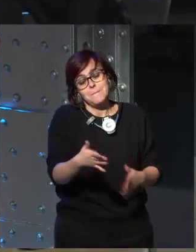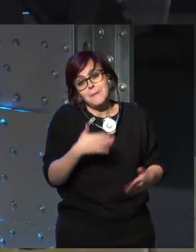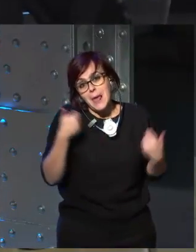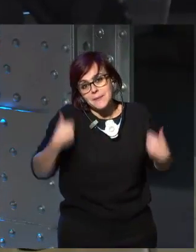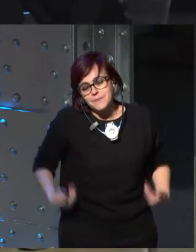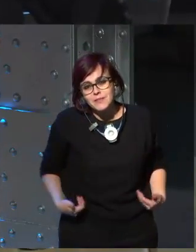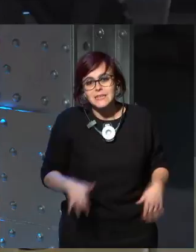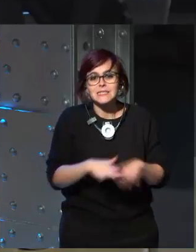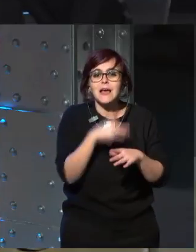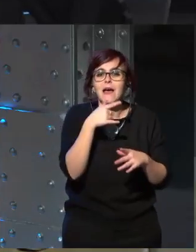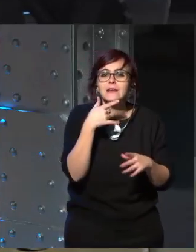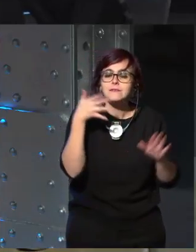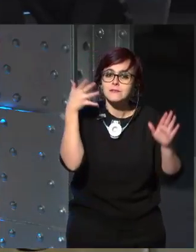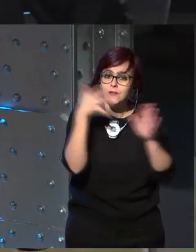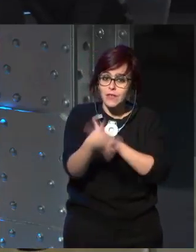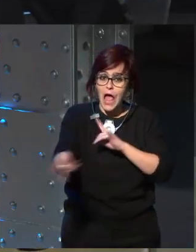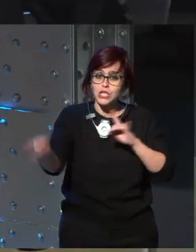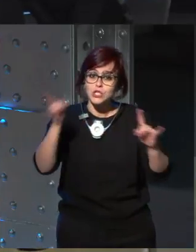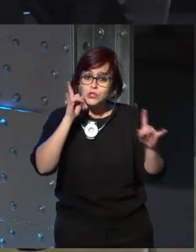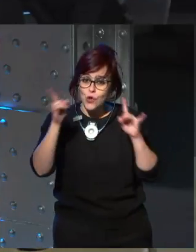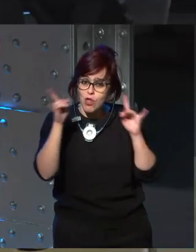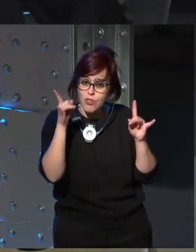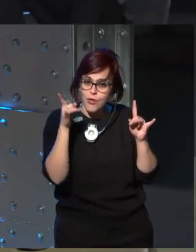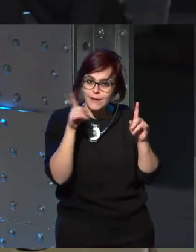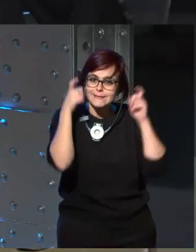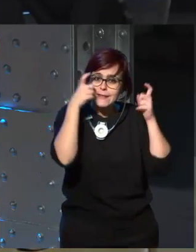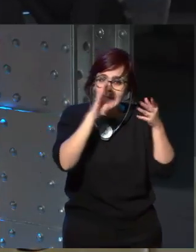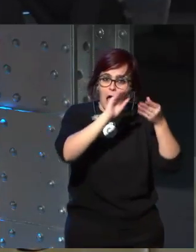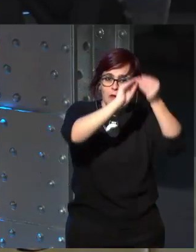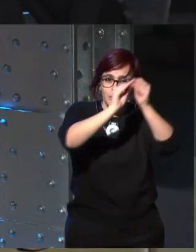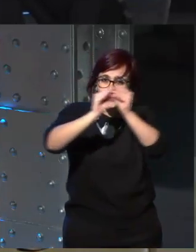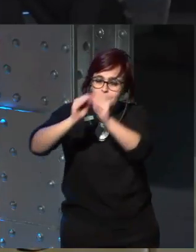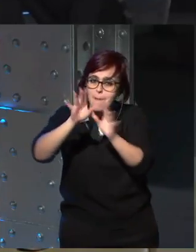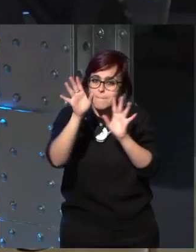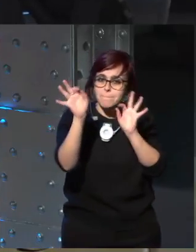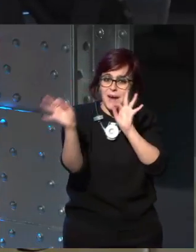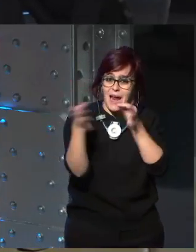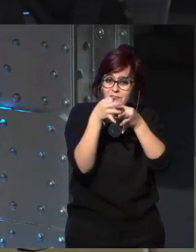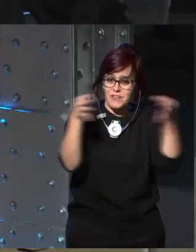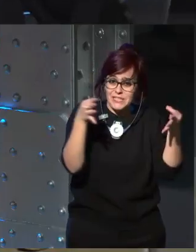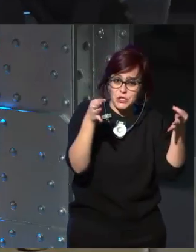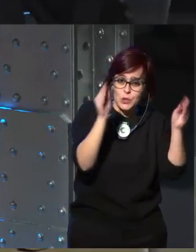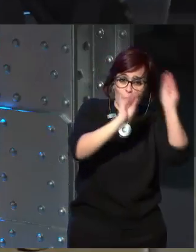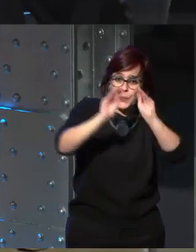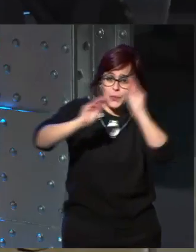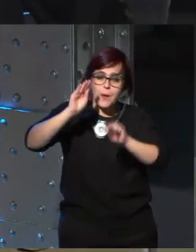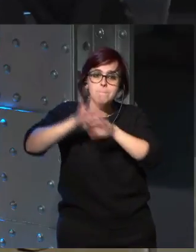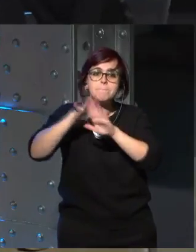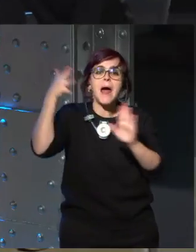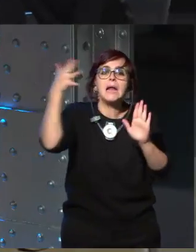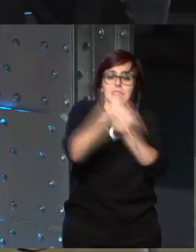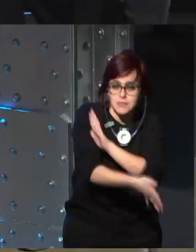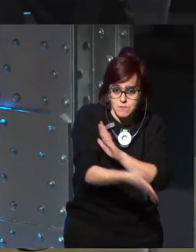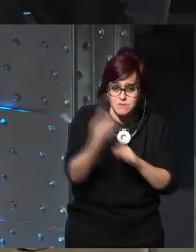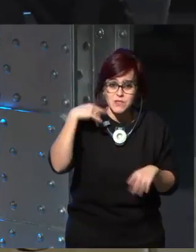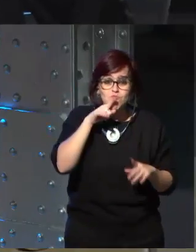and that was an actual, well, supposedly a slogan used by the developers of the CD to advertise it. It turns out that's somewhat of